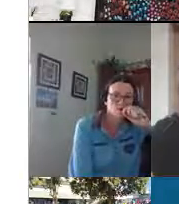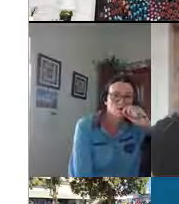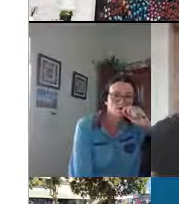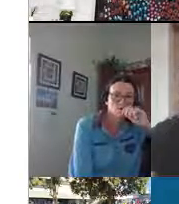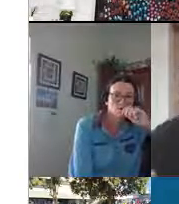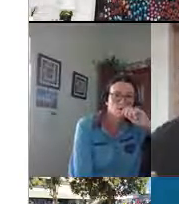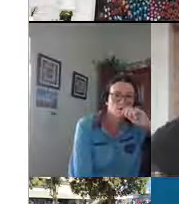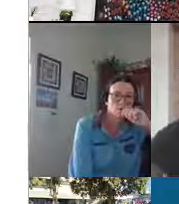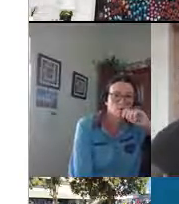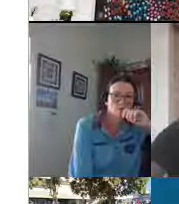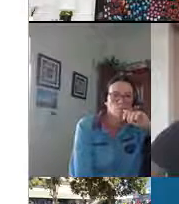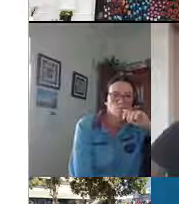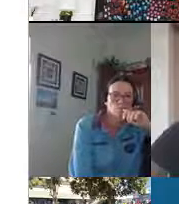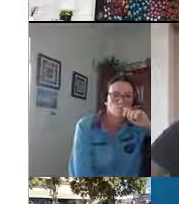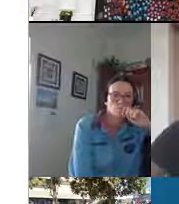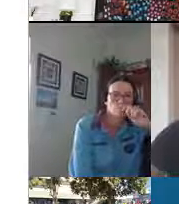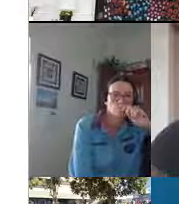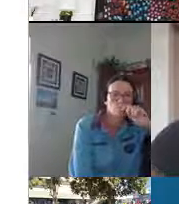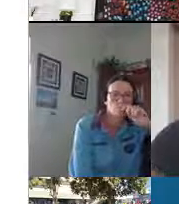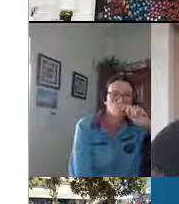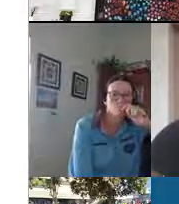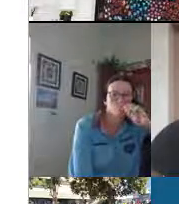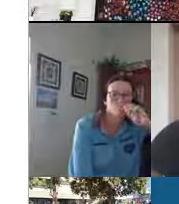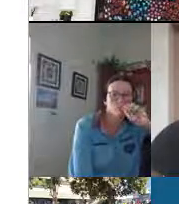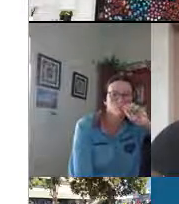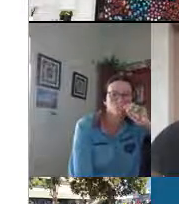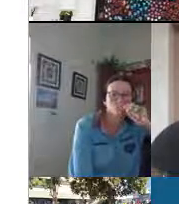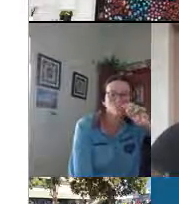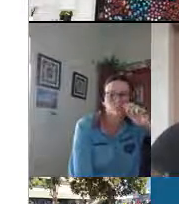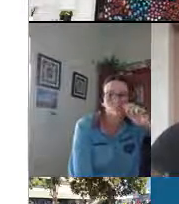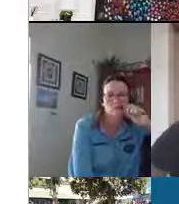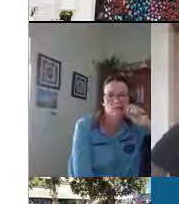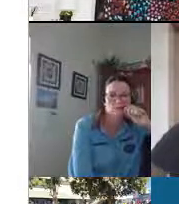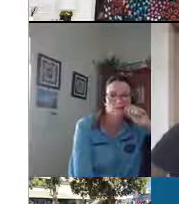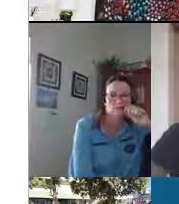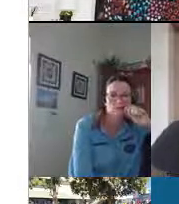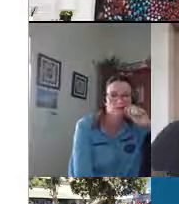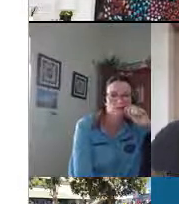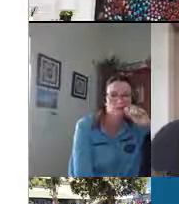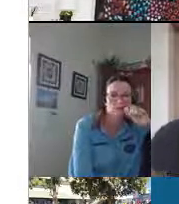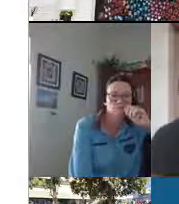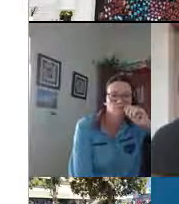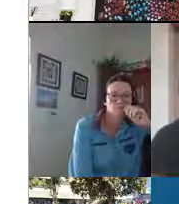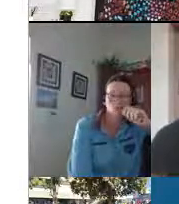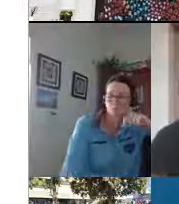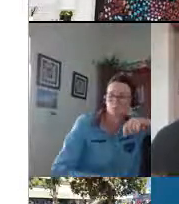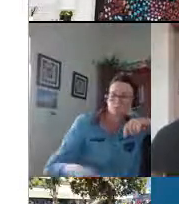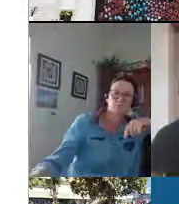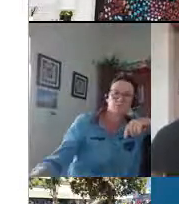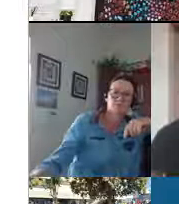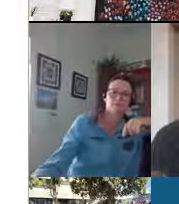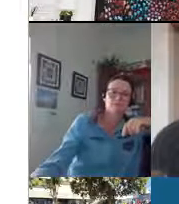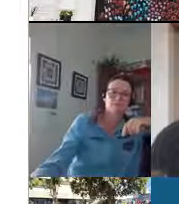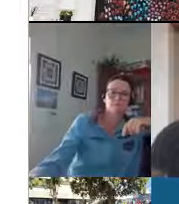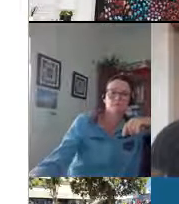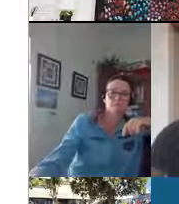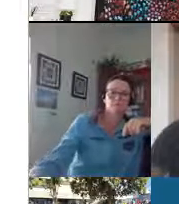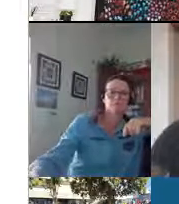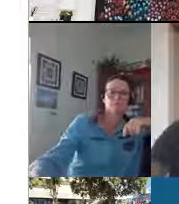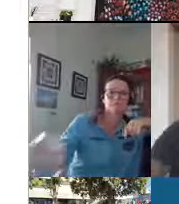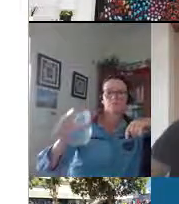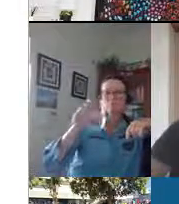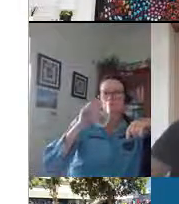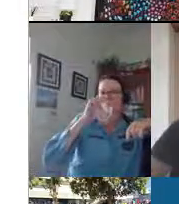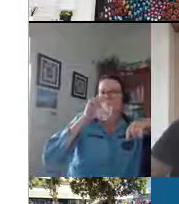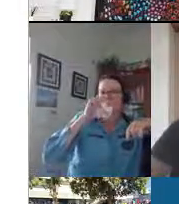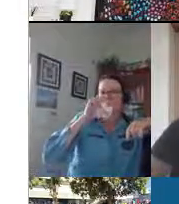sector. But parking that for now, that's the sort of system with monitoring and control that would actually be able to provide them with a